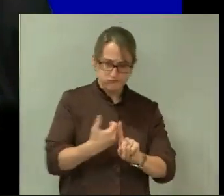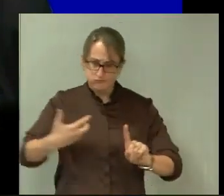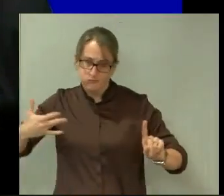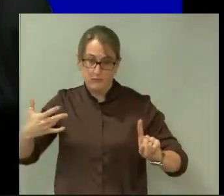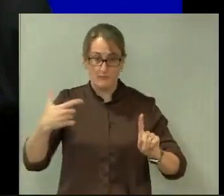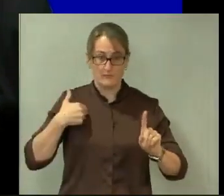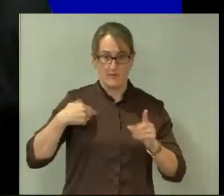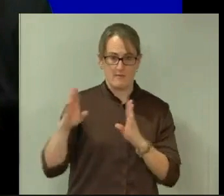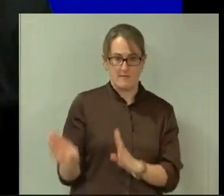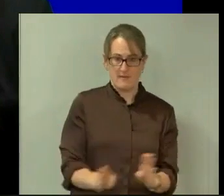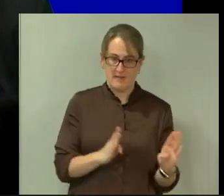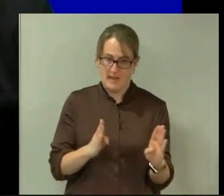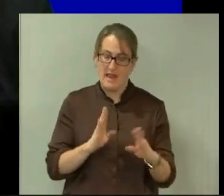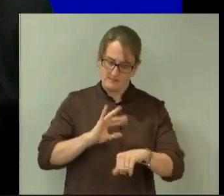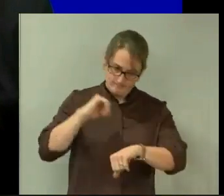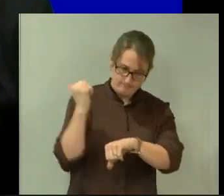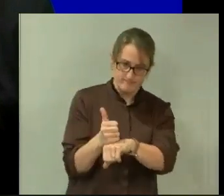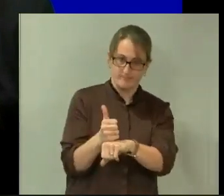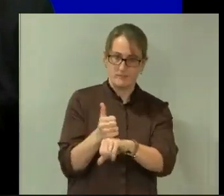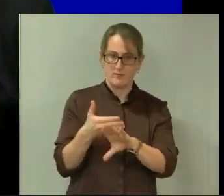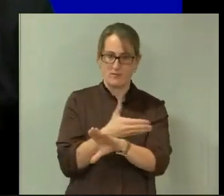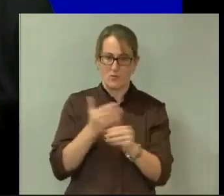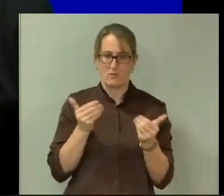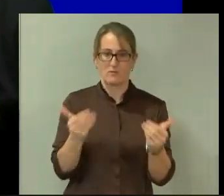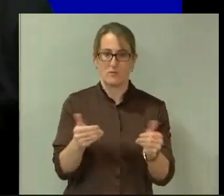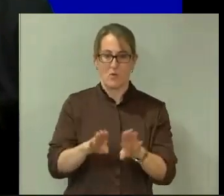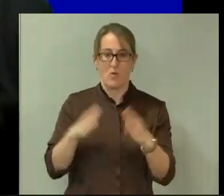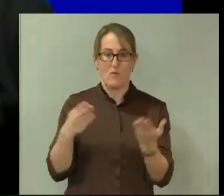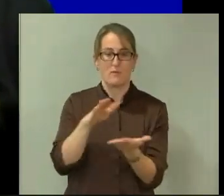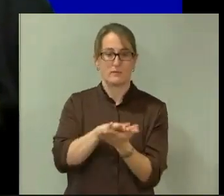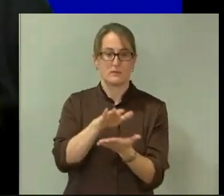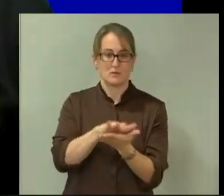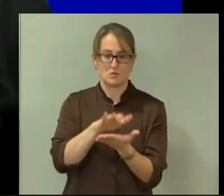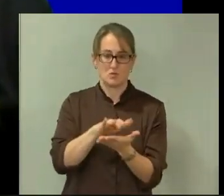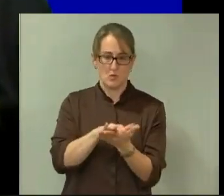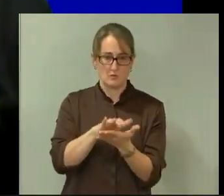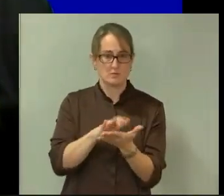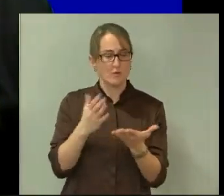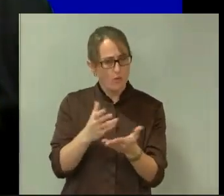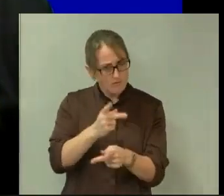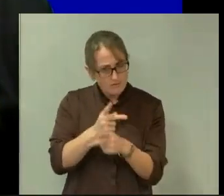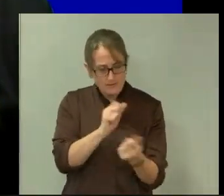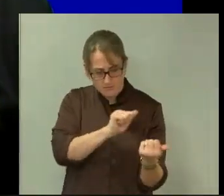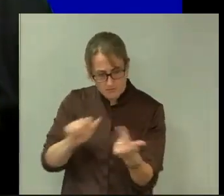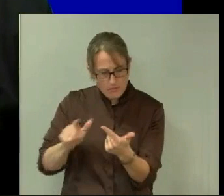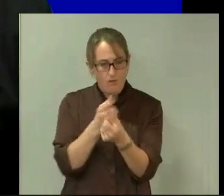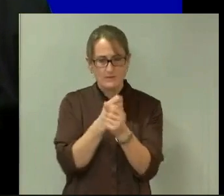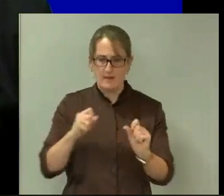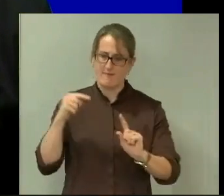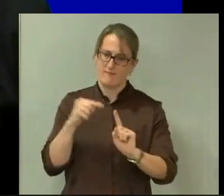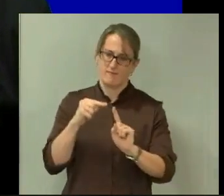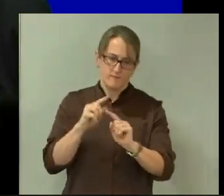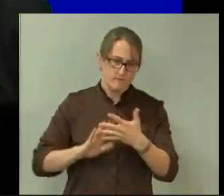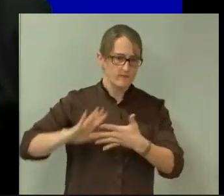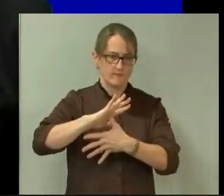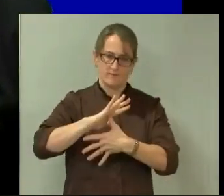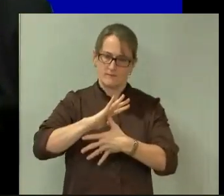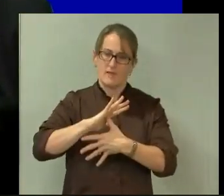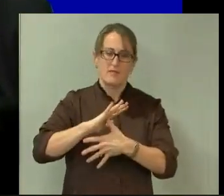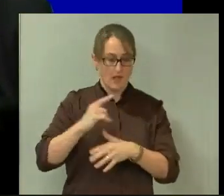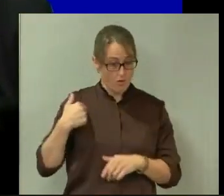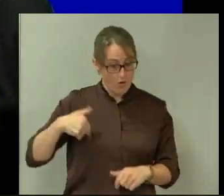up our schools. Again, just to make sure everybody is safe and that we're all working